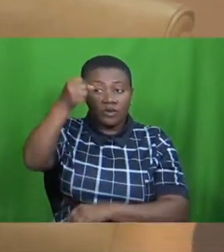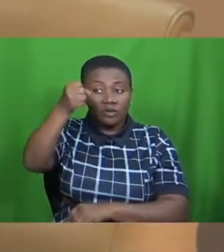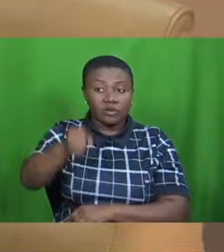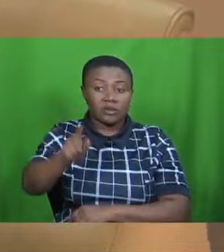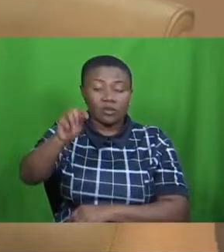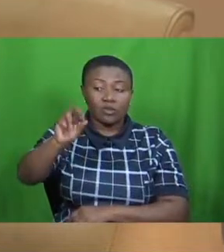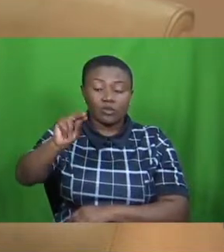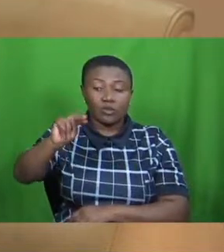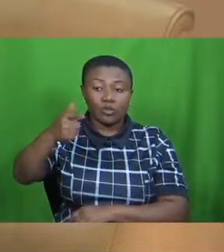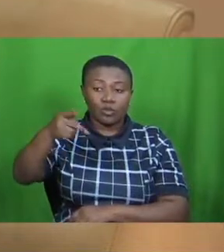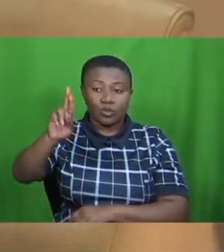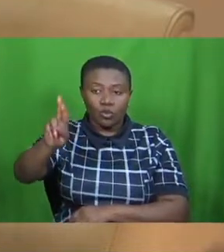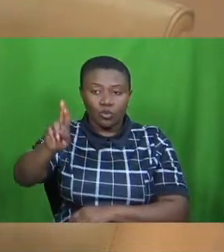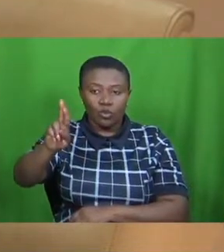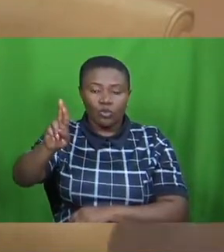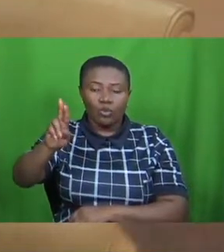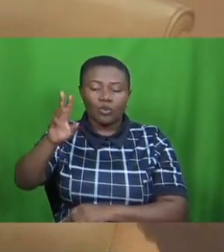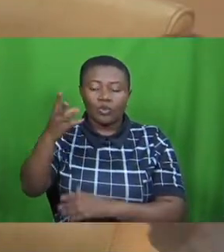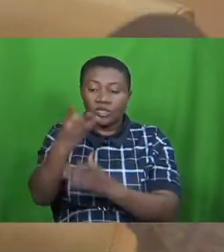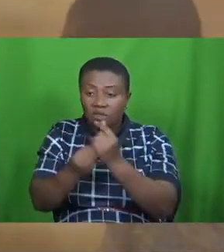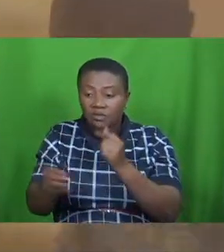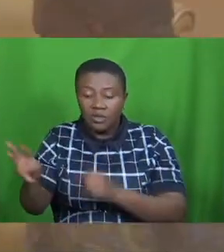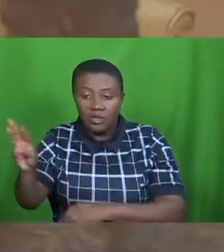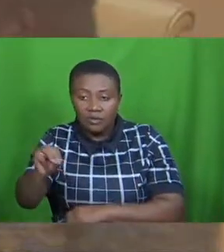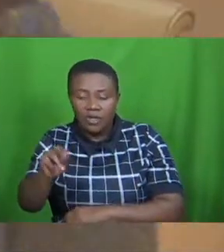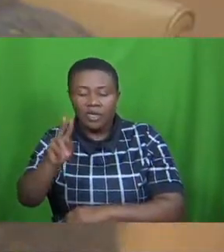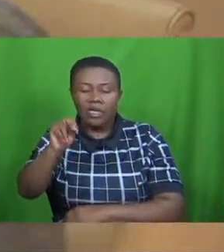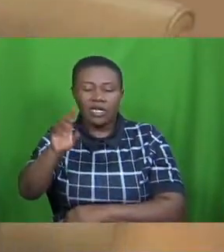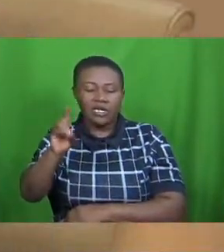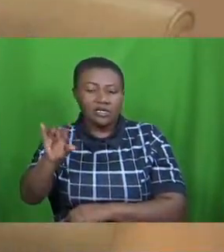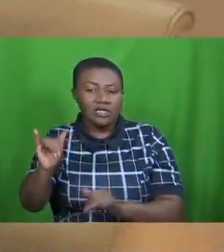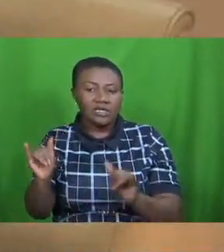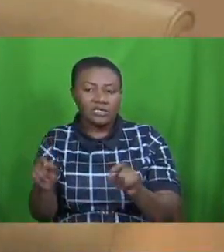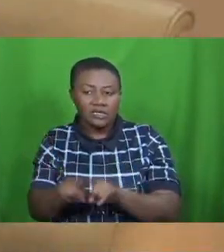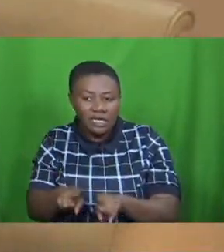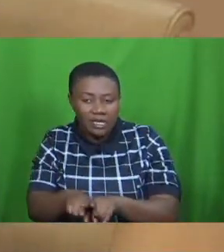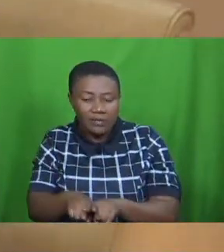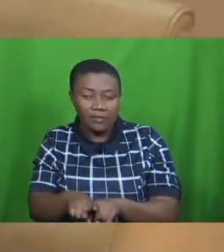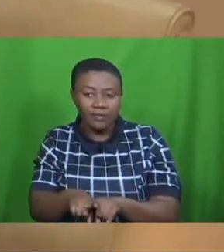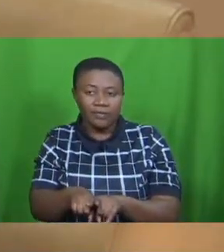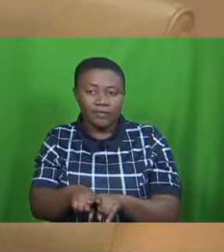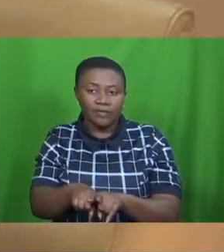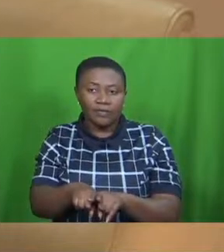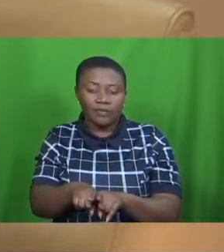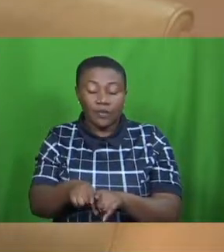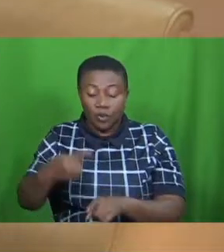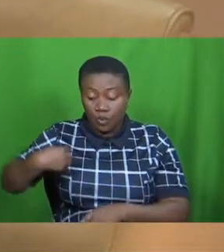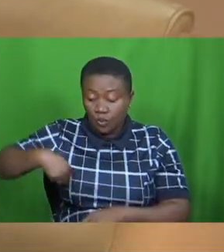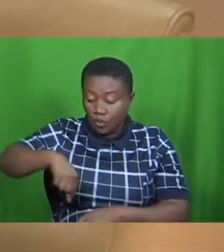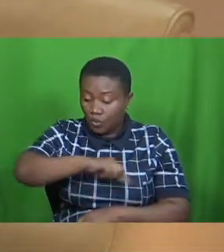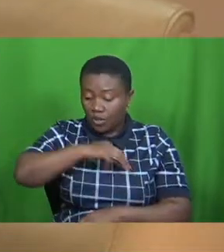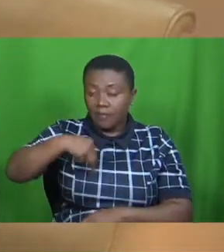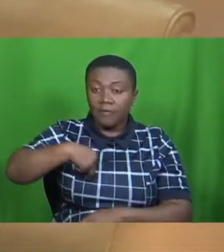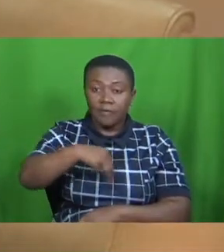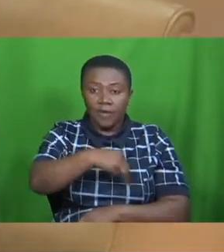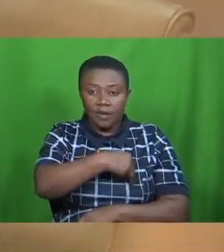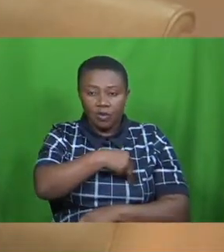him, NDC will miss him, we will miss him for the perfect